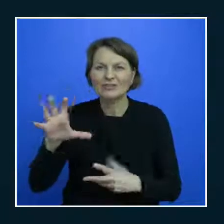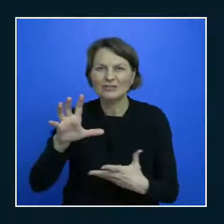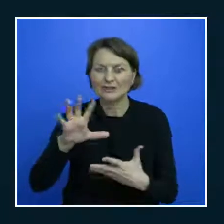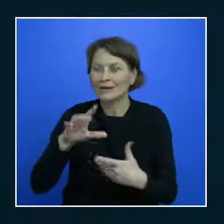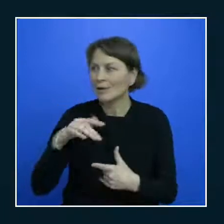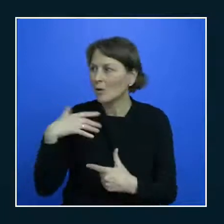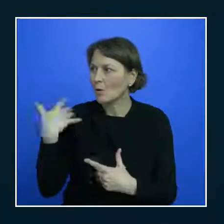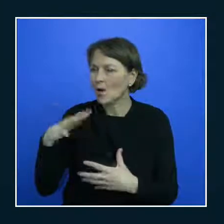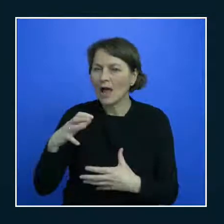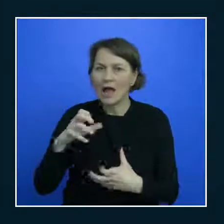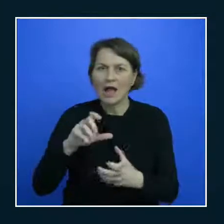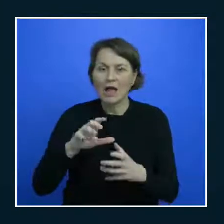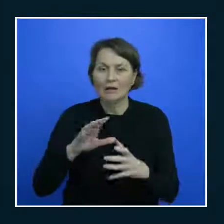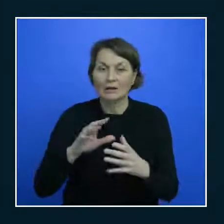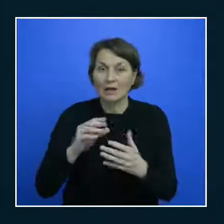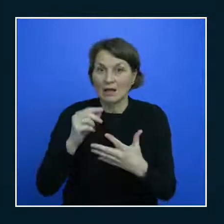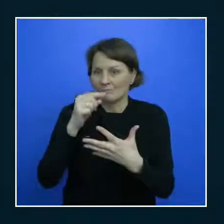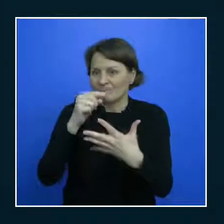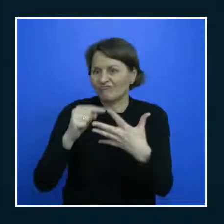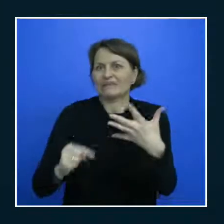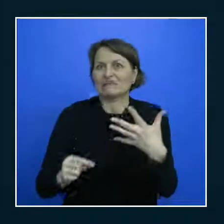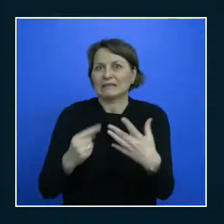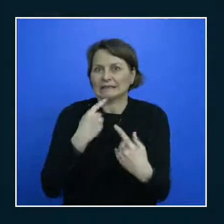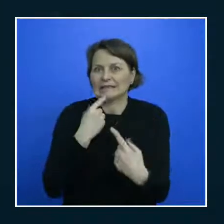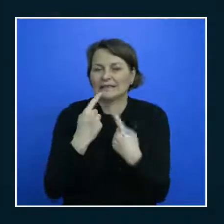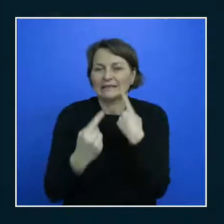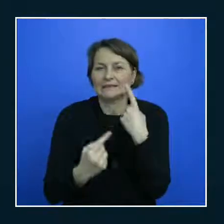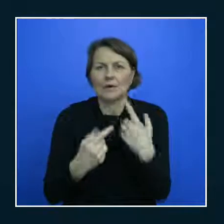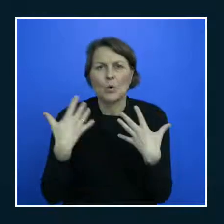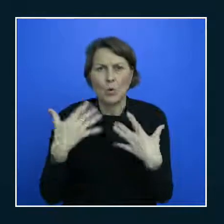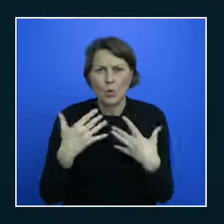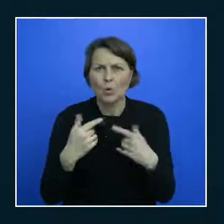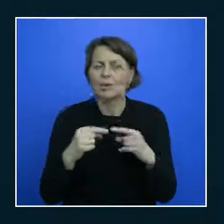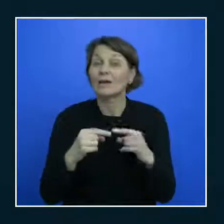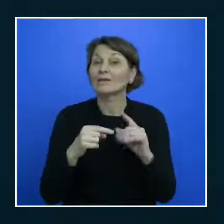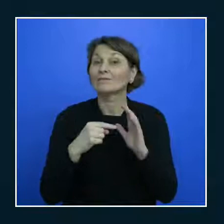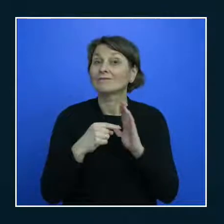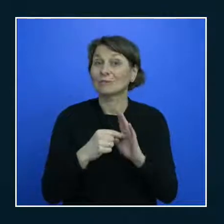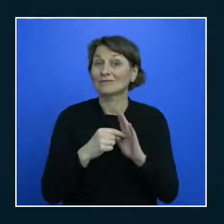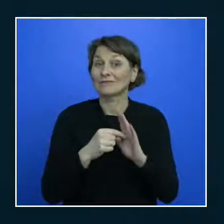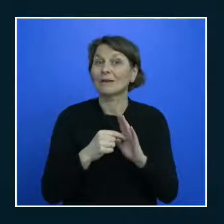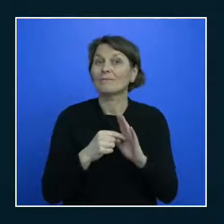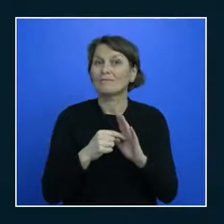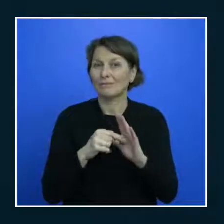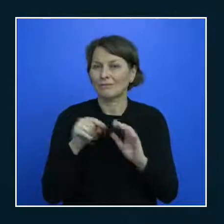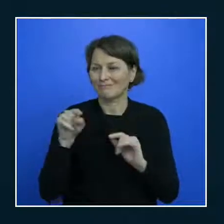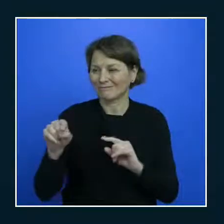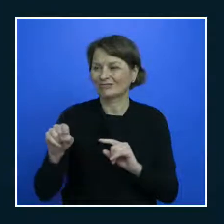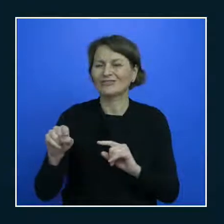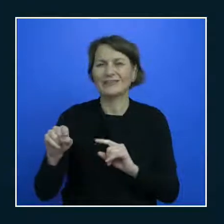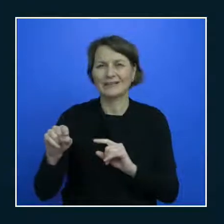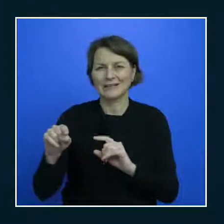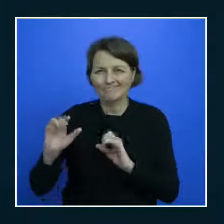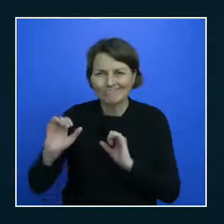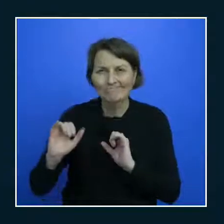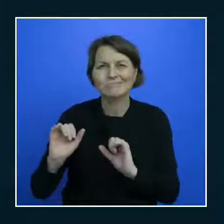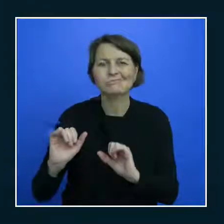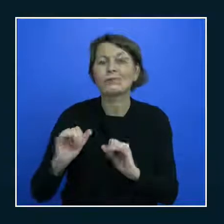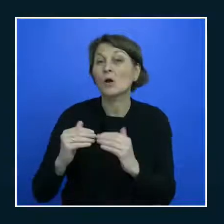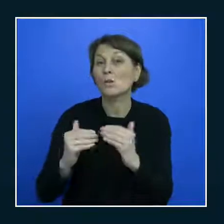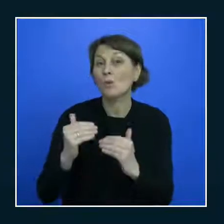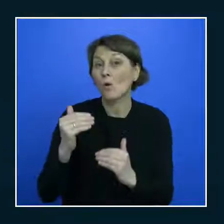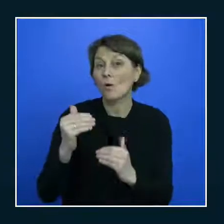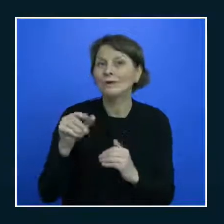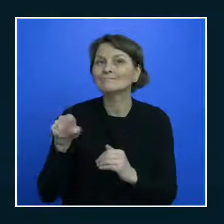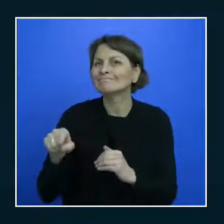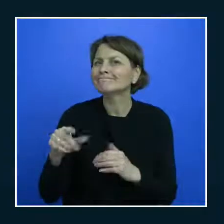And the thing she said is that our frontline worker push started more than 2 years ago, because she knew it was important. And what she does